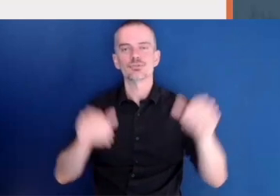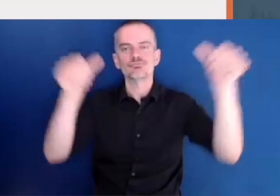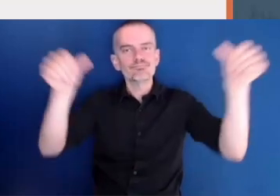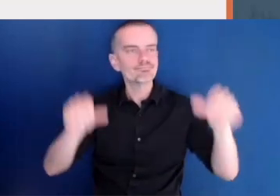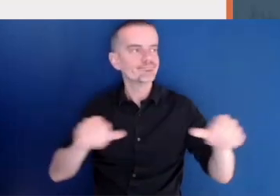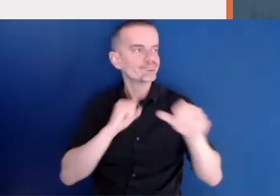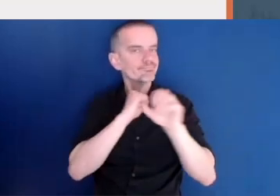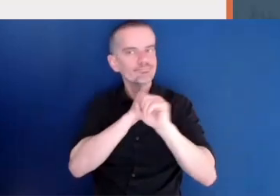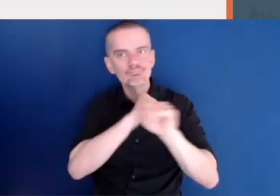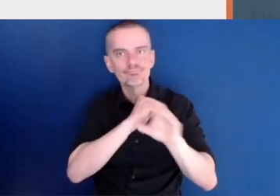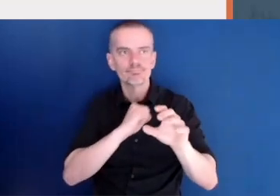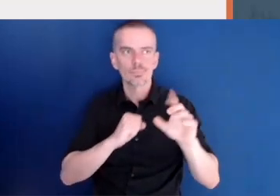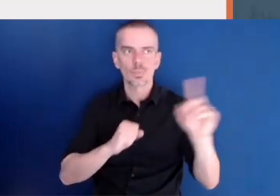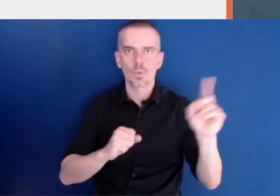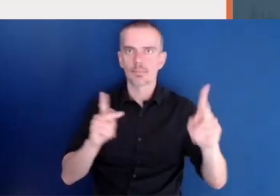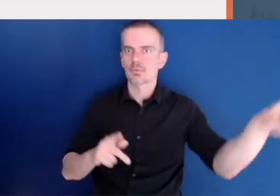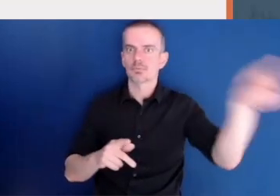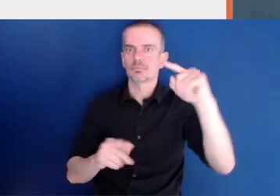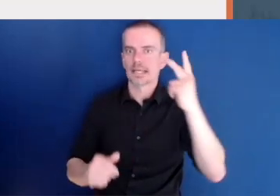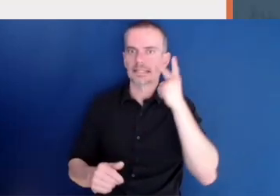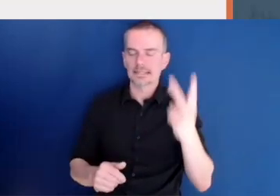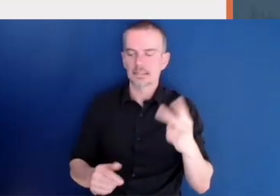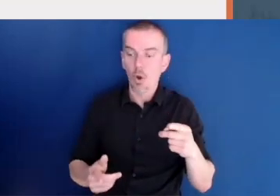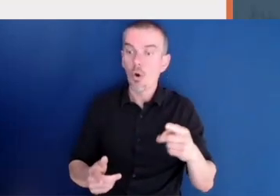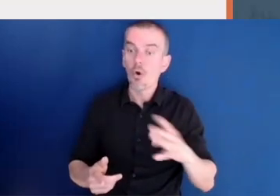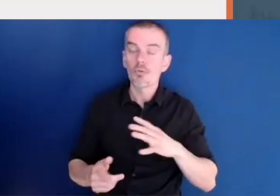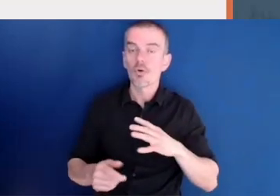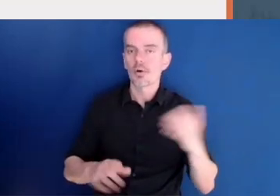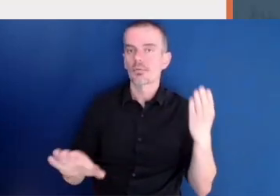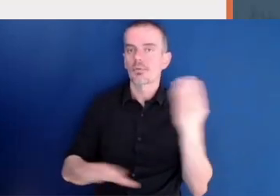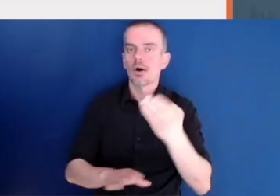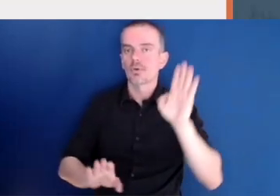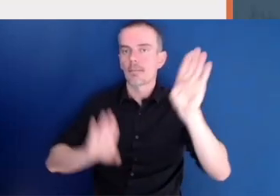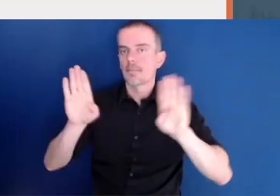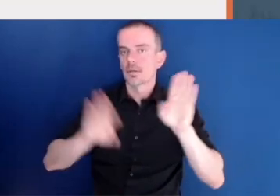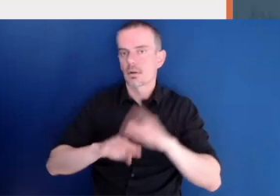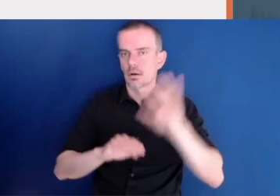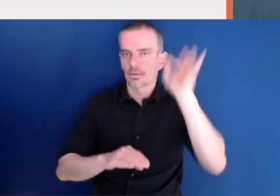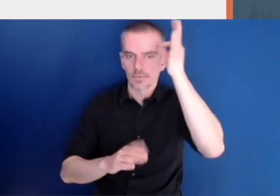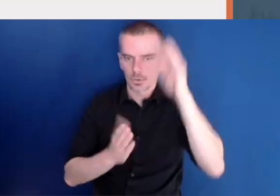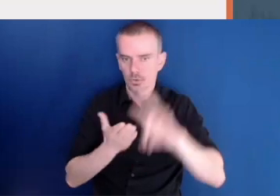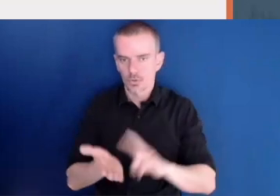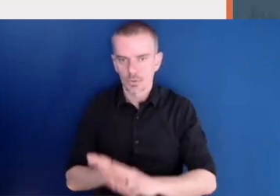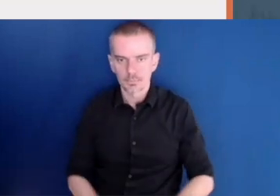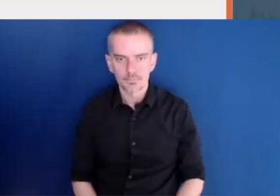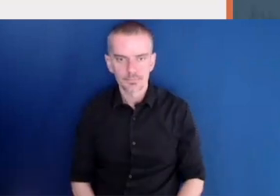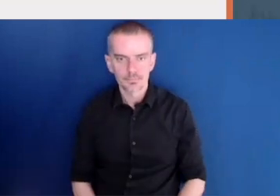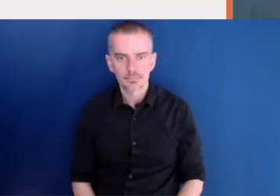that's available to the general public to bid on a federal contract.